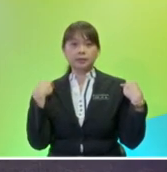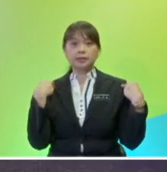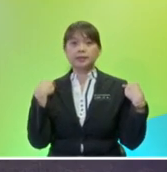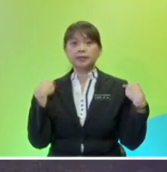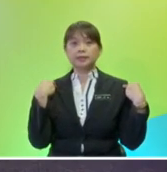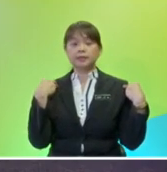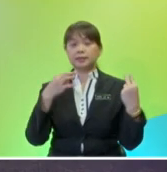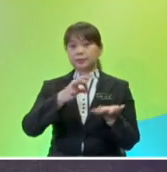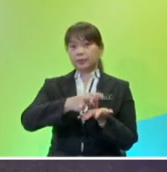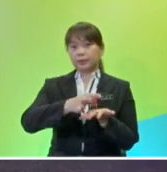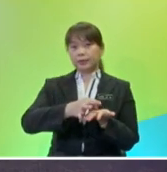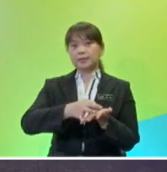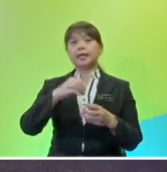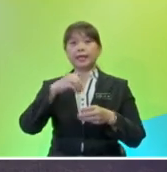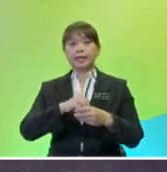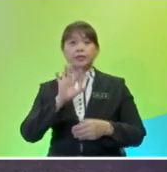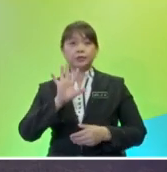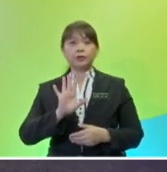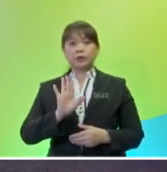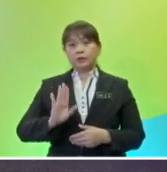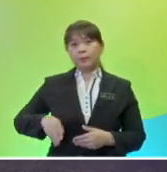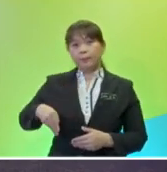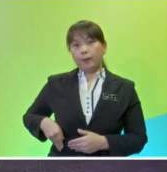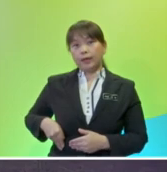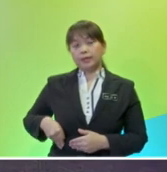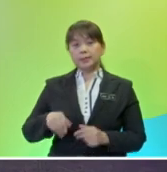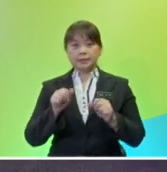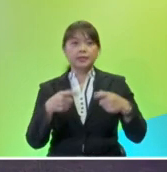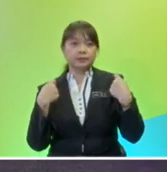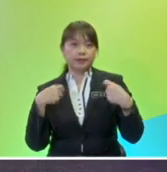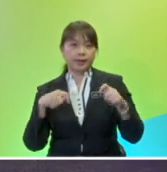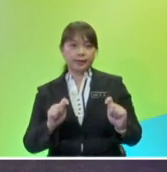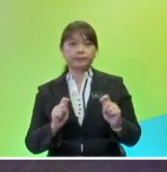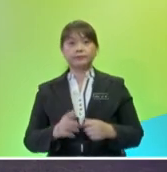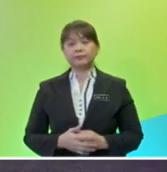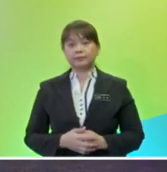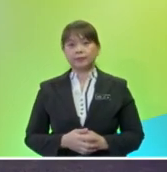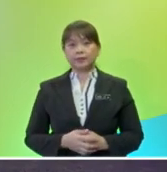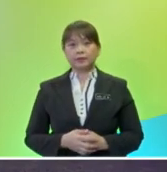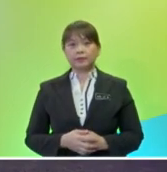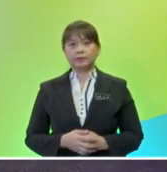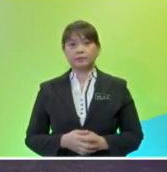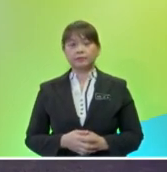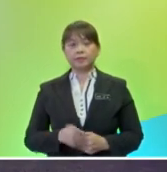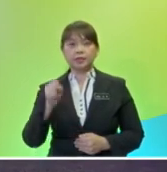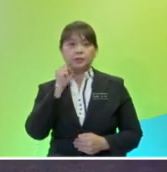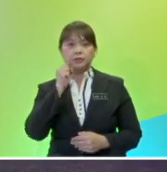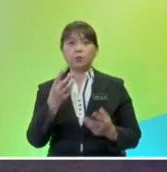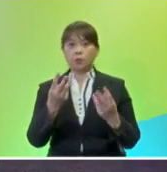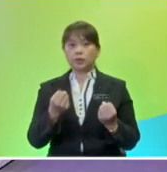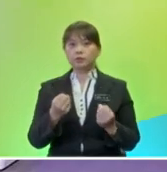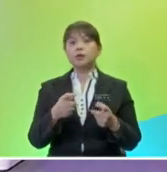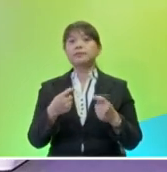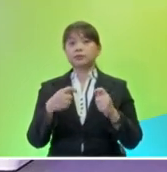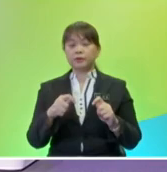out. So easy. Yes. Alright, my turn. I'm gonna try this bottle. It's glass.